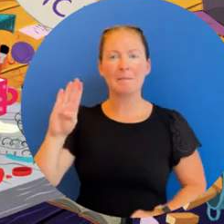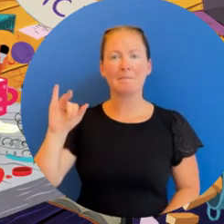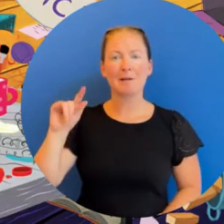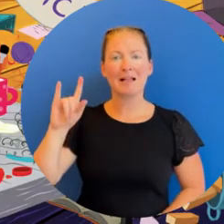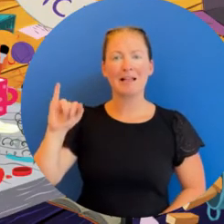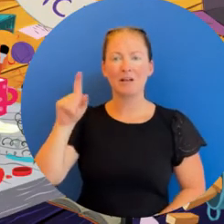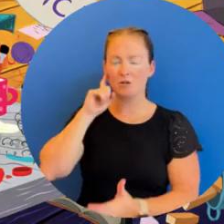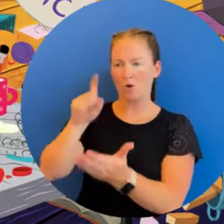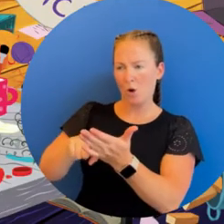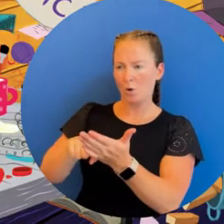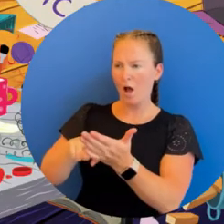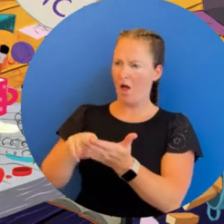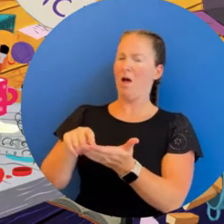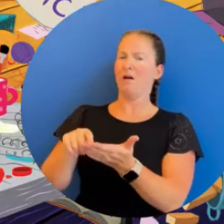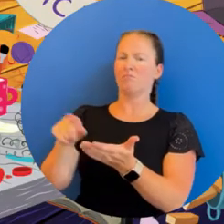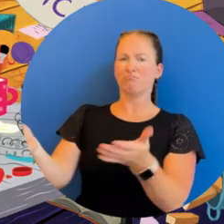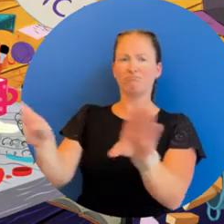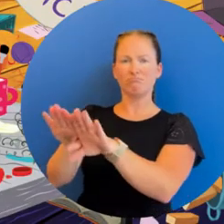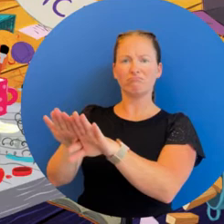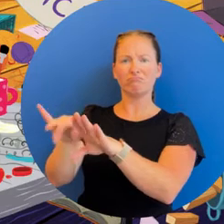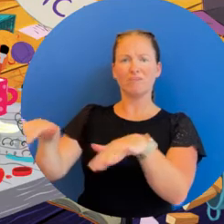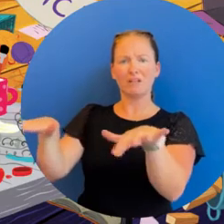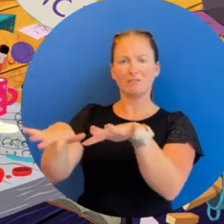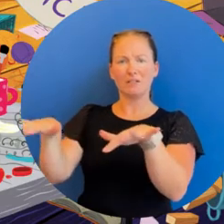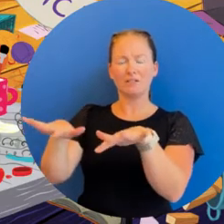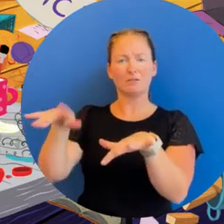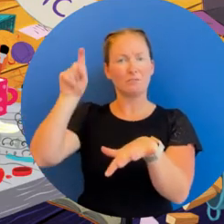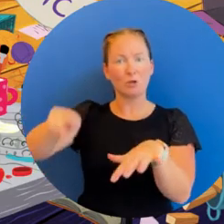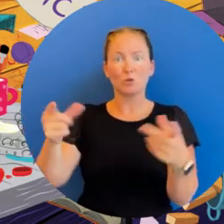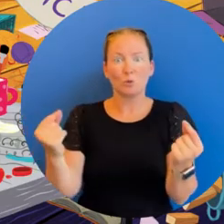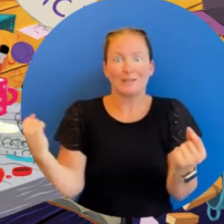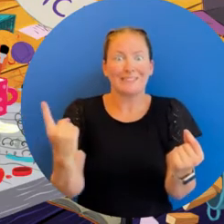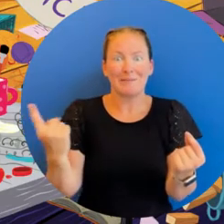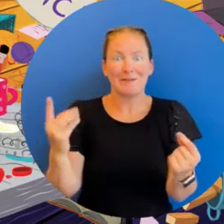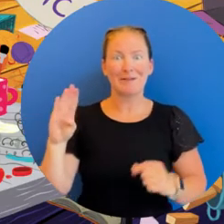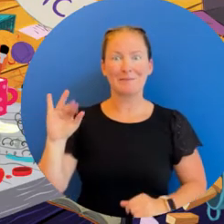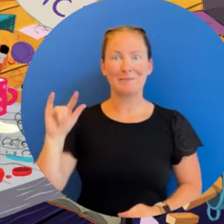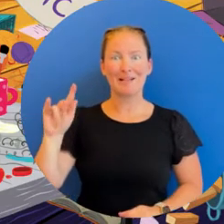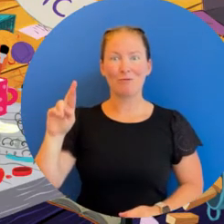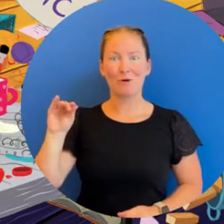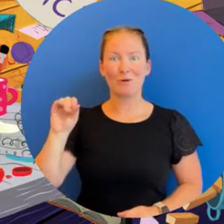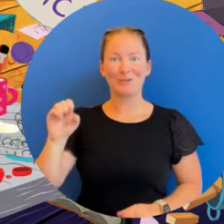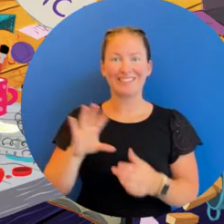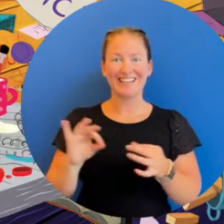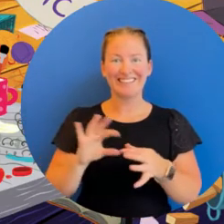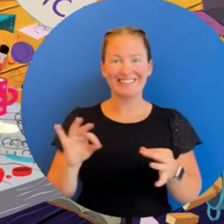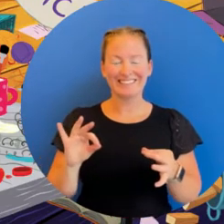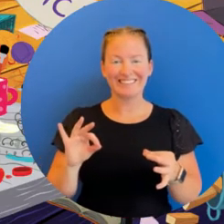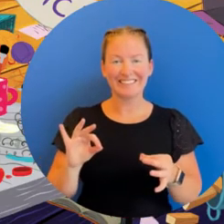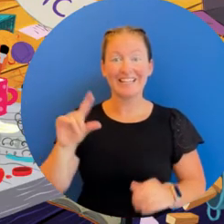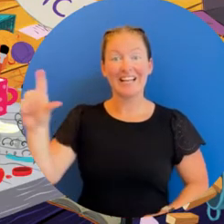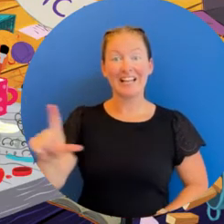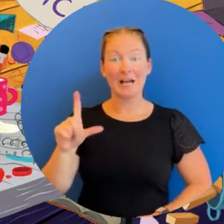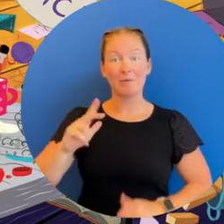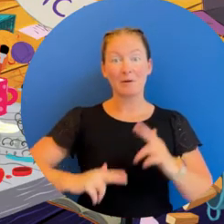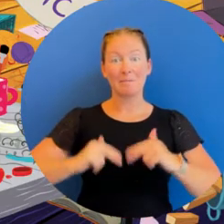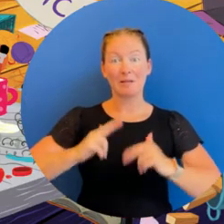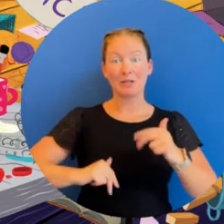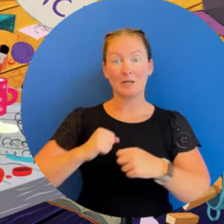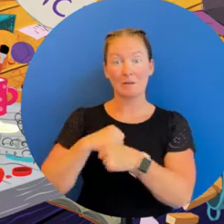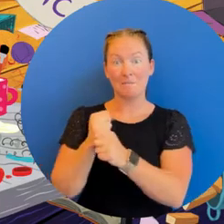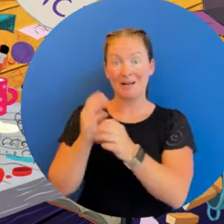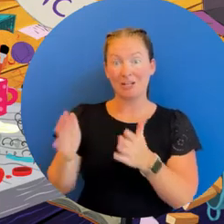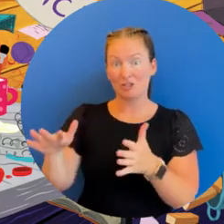day, Billy noticed the makerspace closed. Something has to be done, Billy Rose then proposed. In the